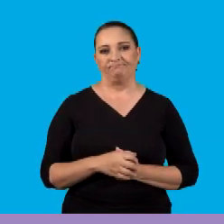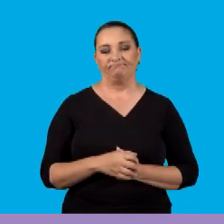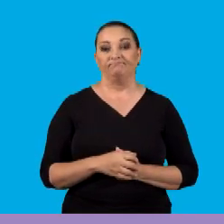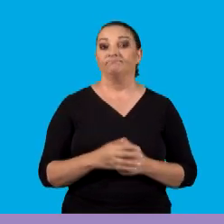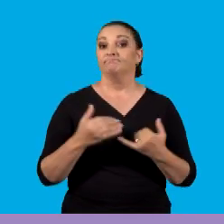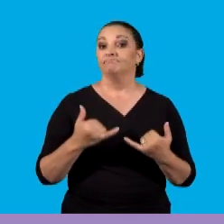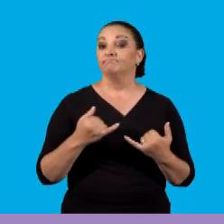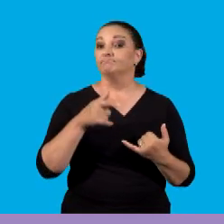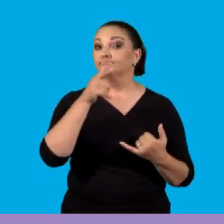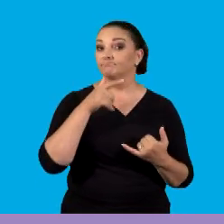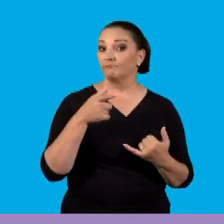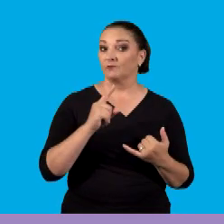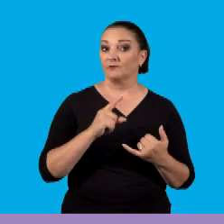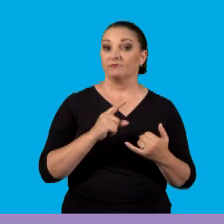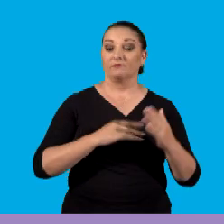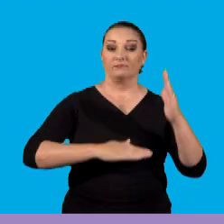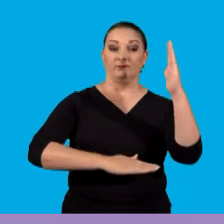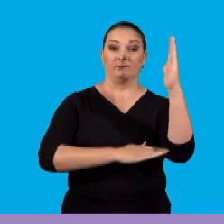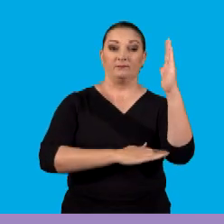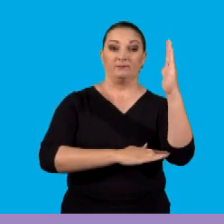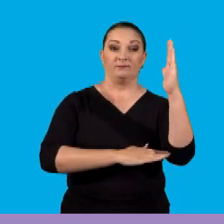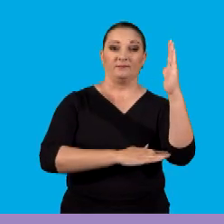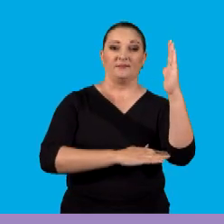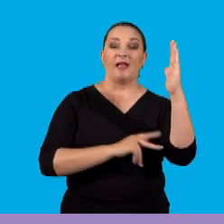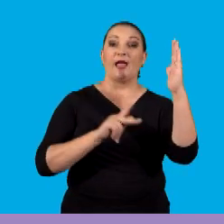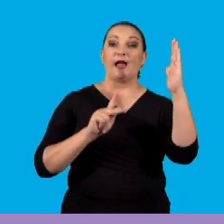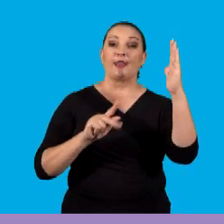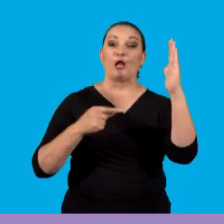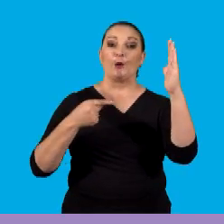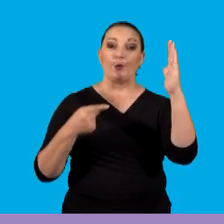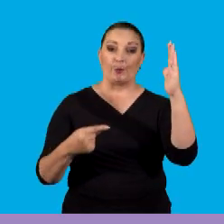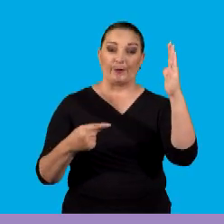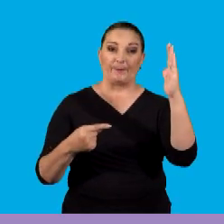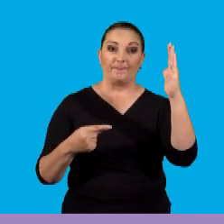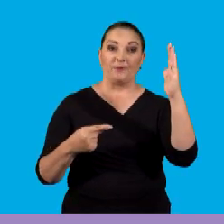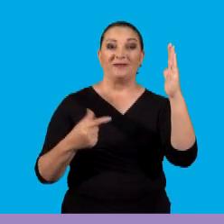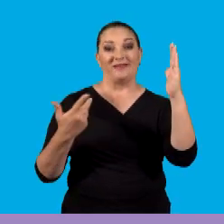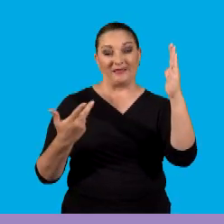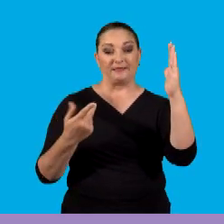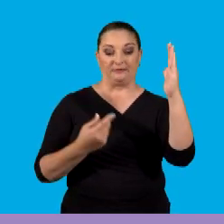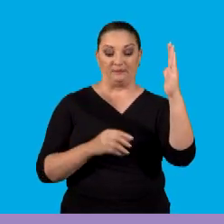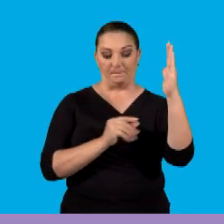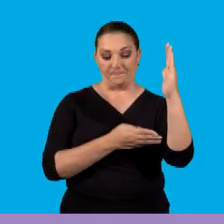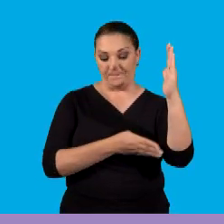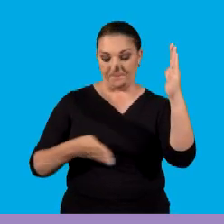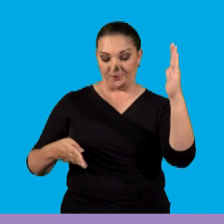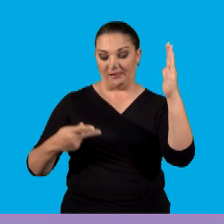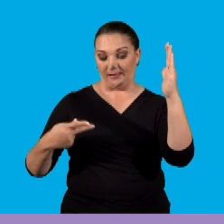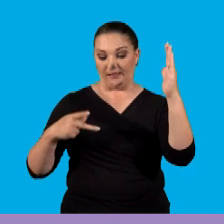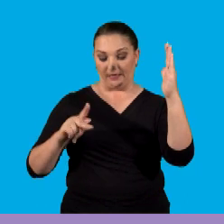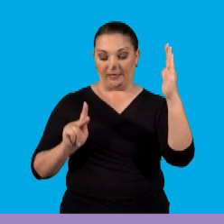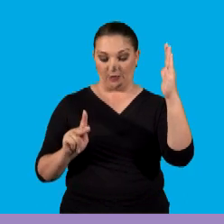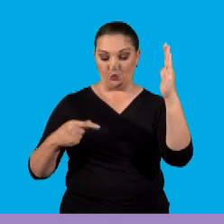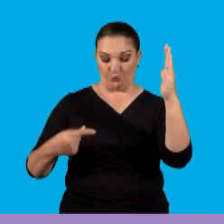Now, we have been given the relationship between the number of kilograms and the price of